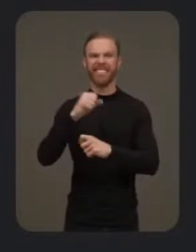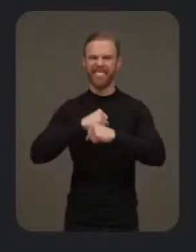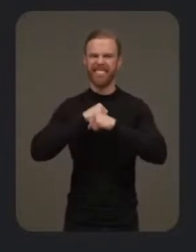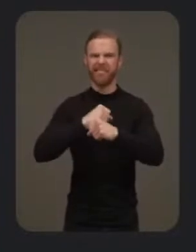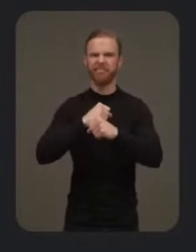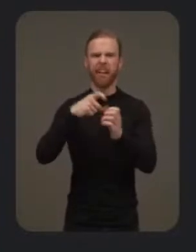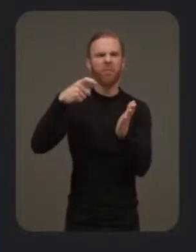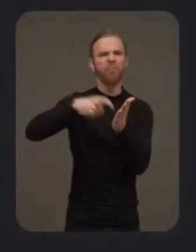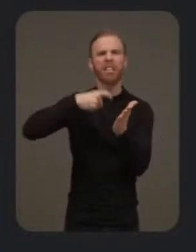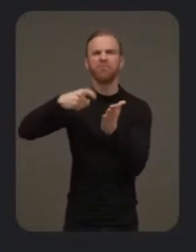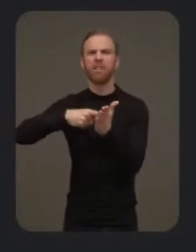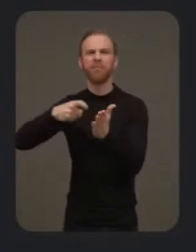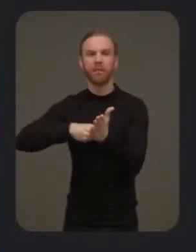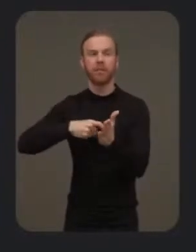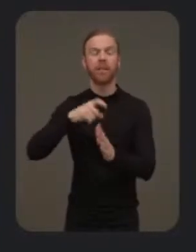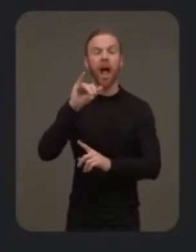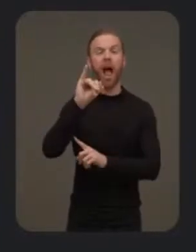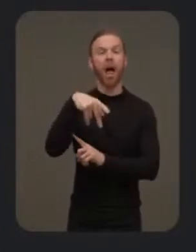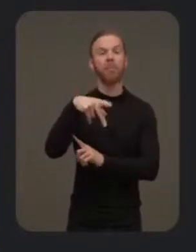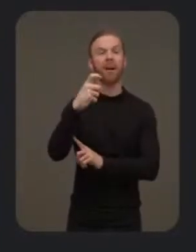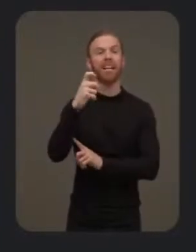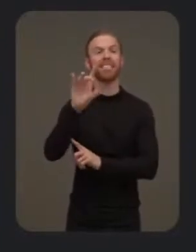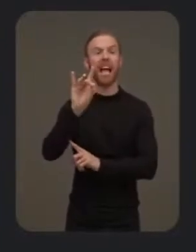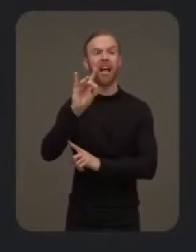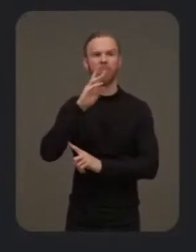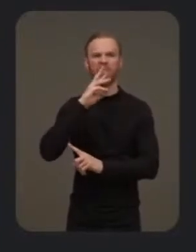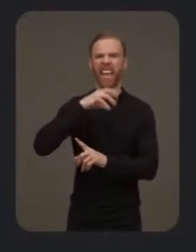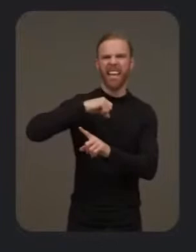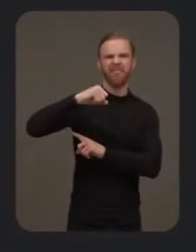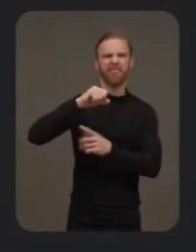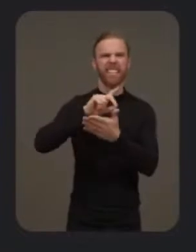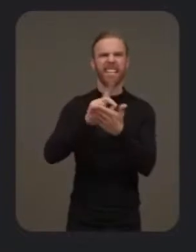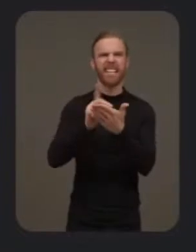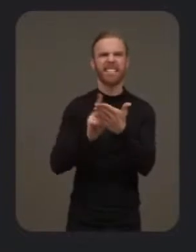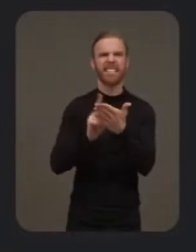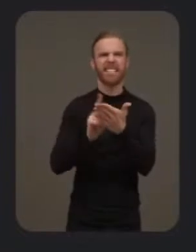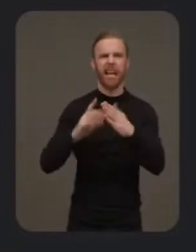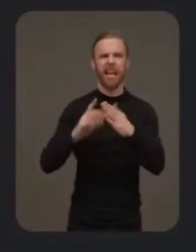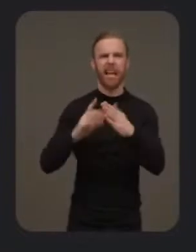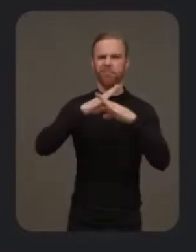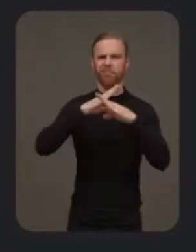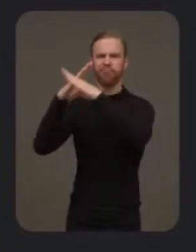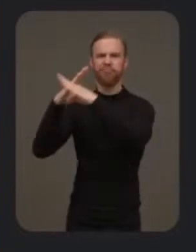the IPX8 water-resistant design safeguards against the weather.